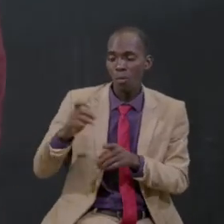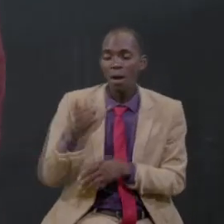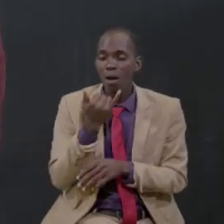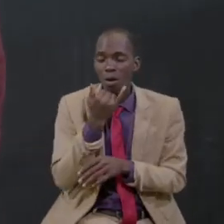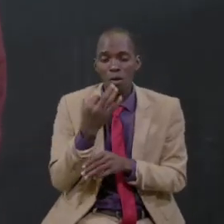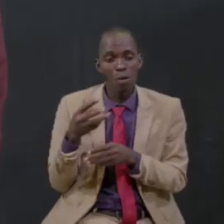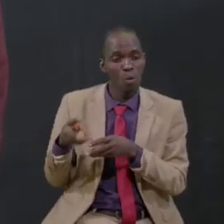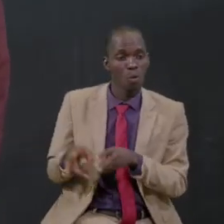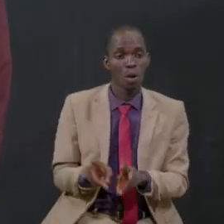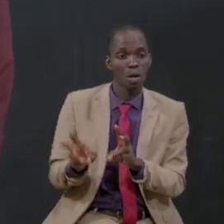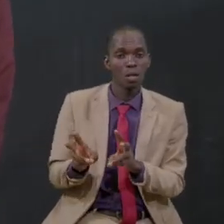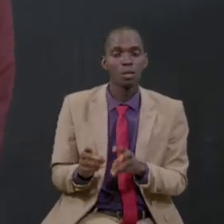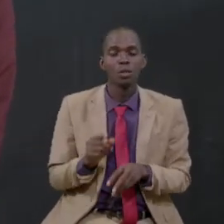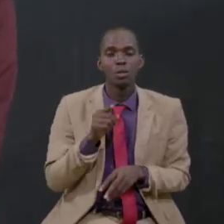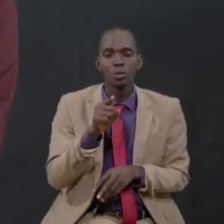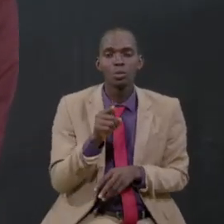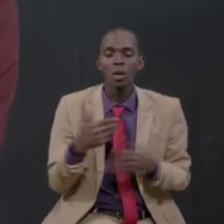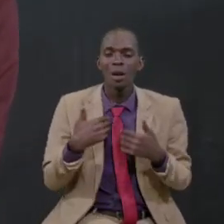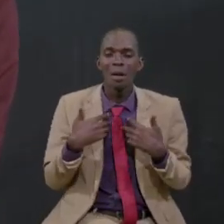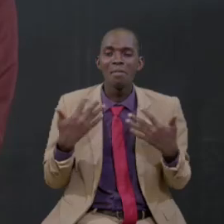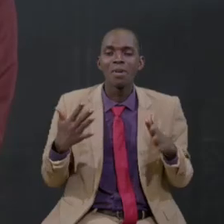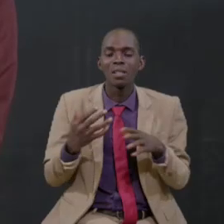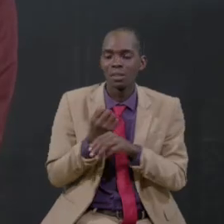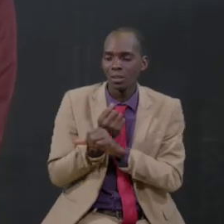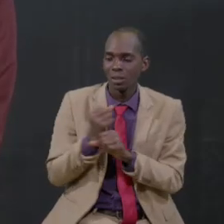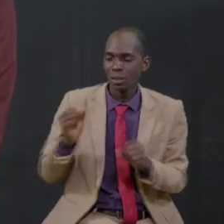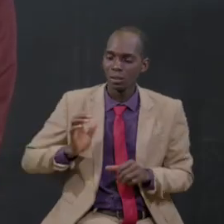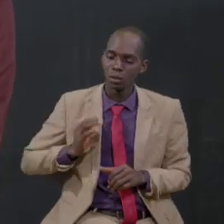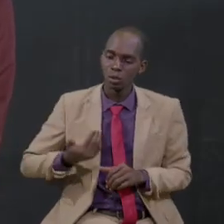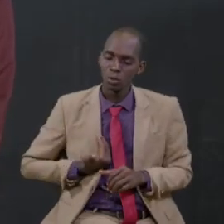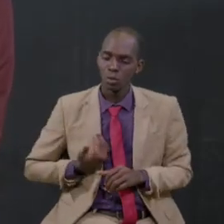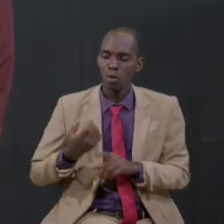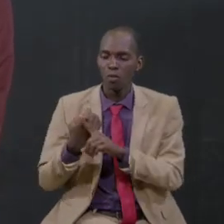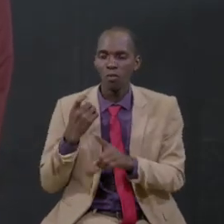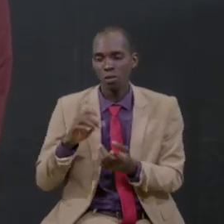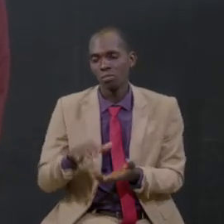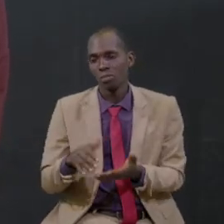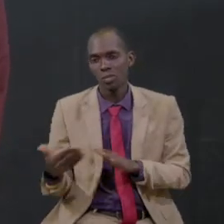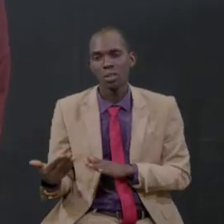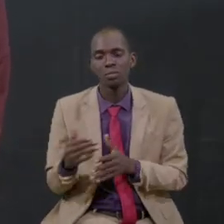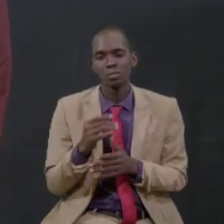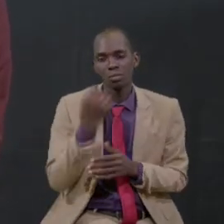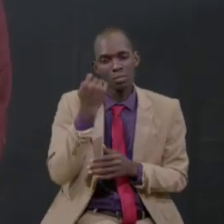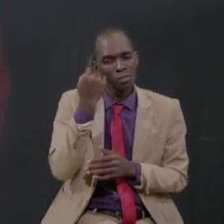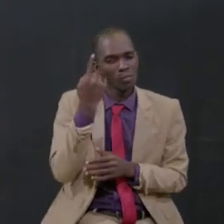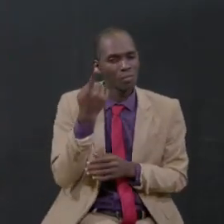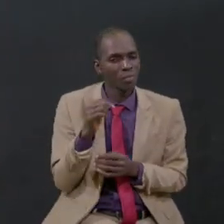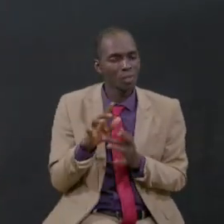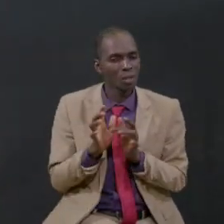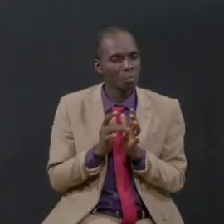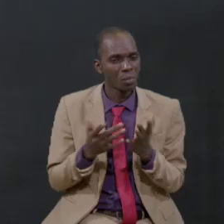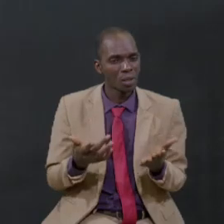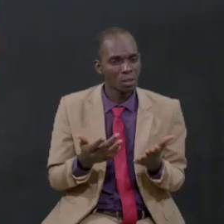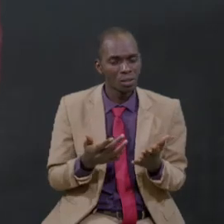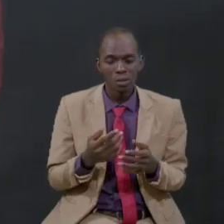his soul from death. Understand the Bible. shall save the soul